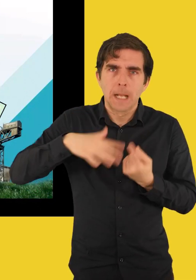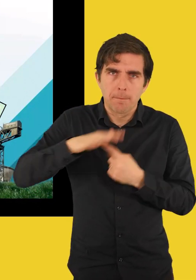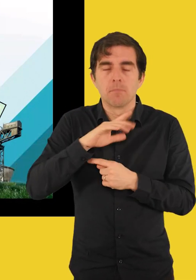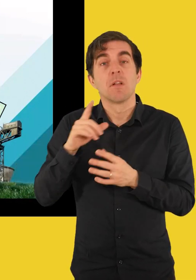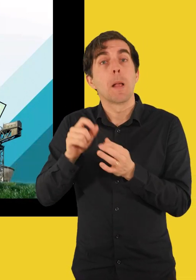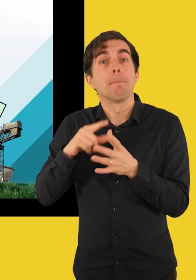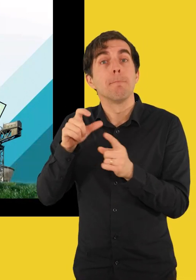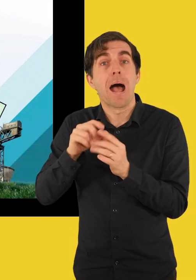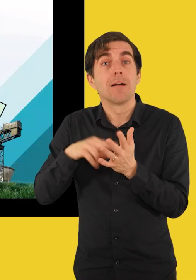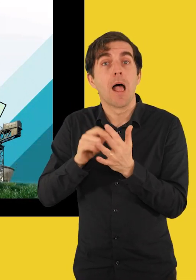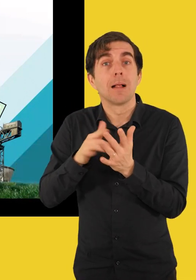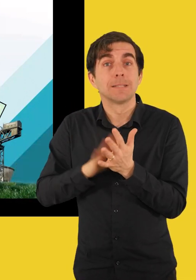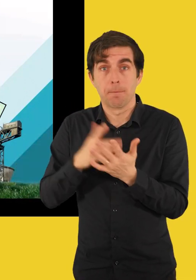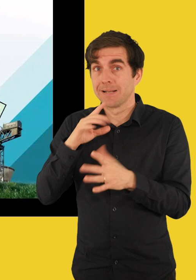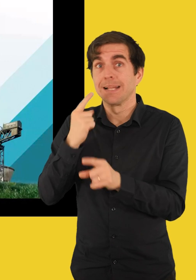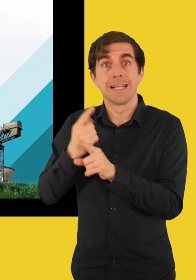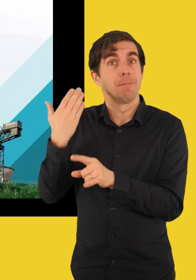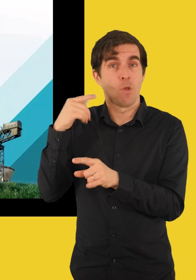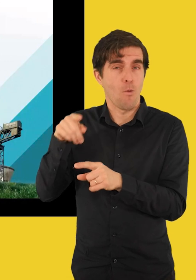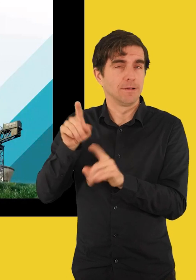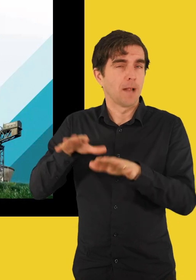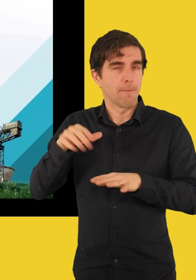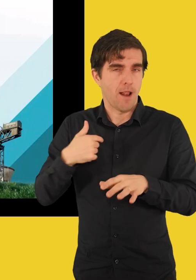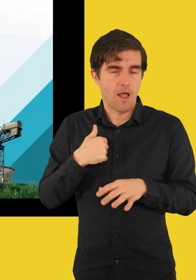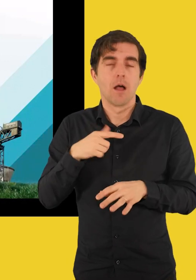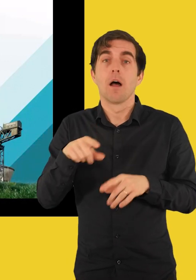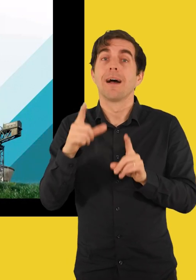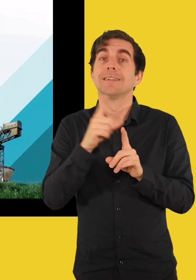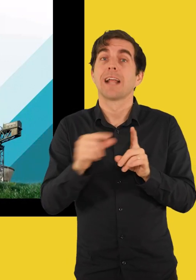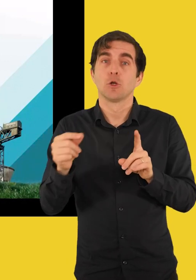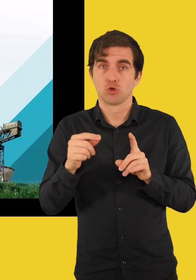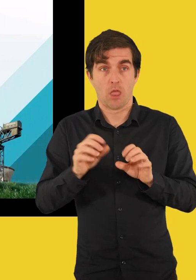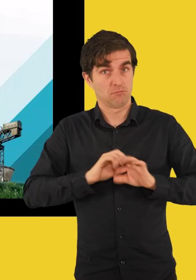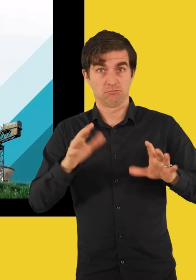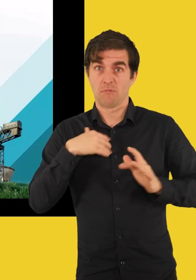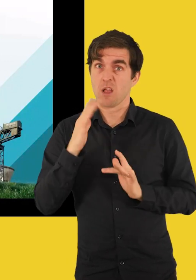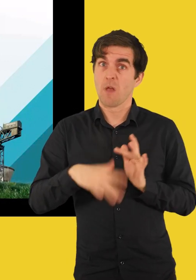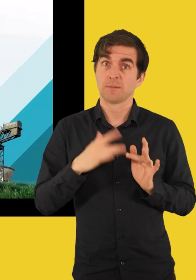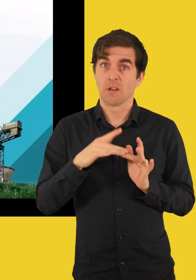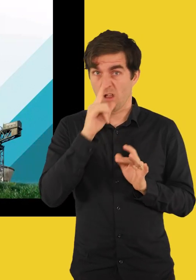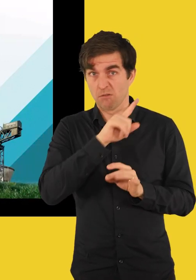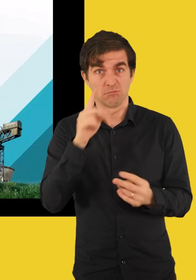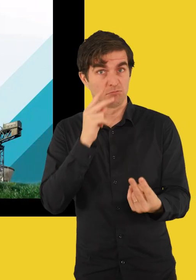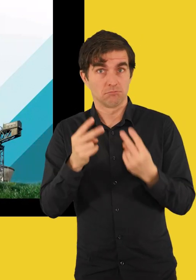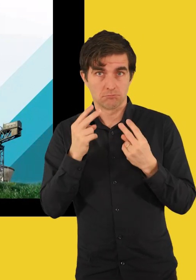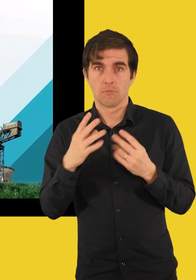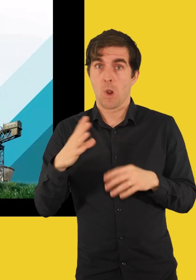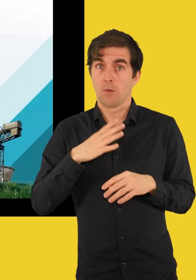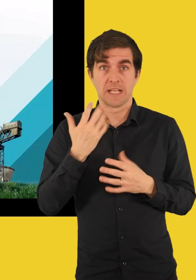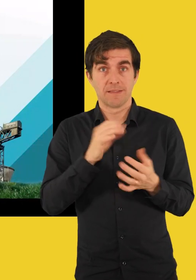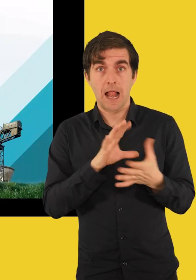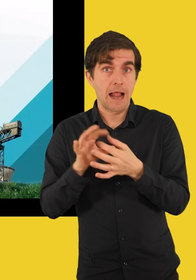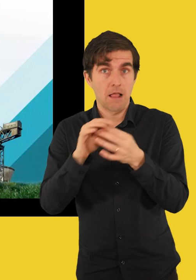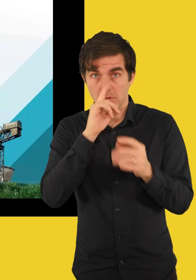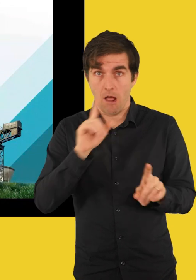Nauheim mentioned earlier on. We've got the digital donut, which is available on the website at the moment, which